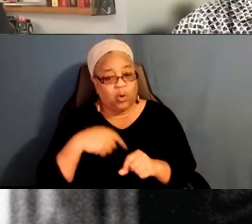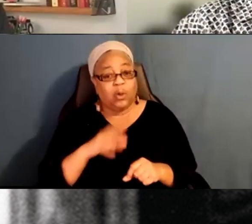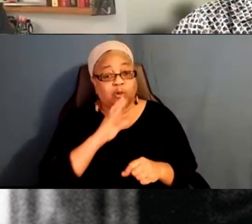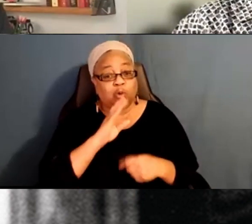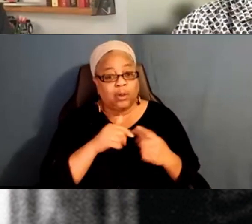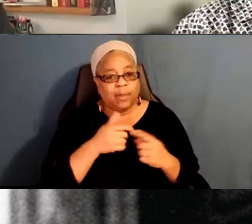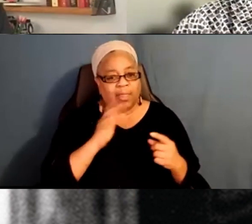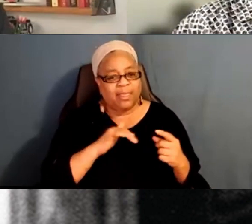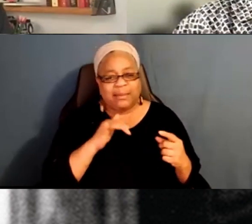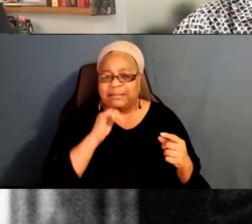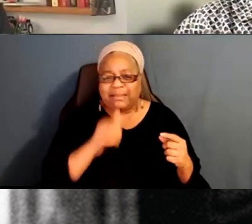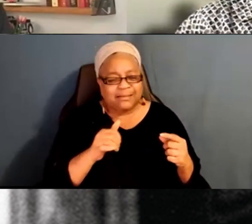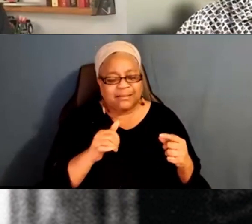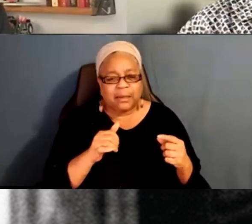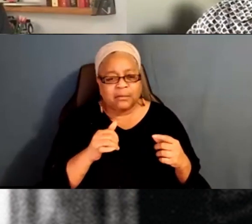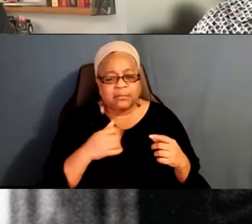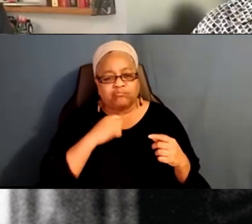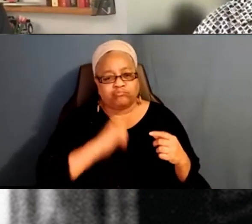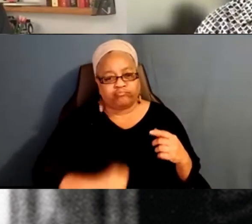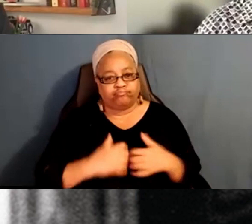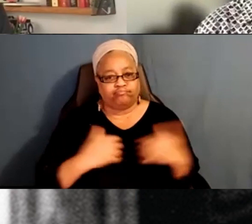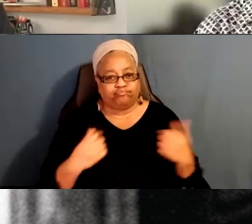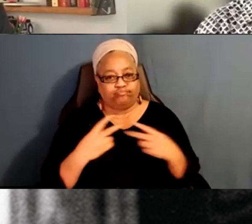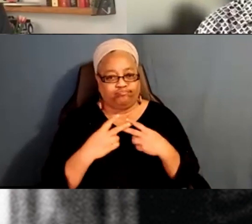is not about